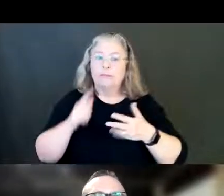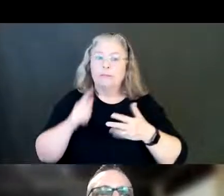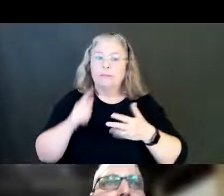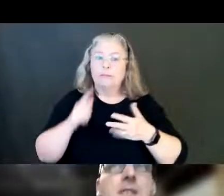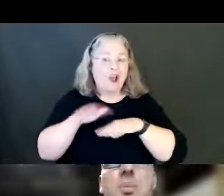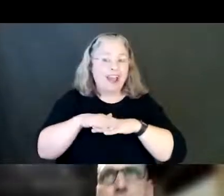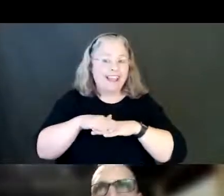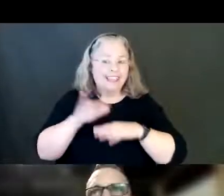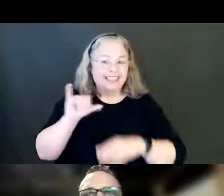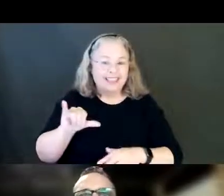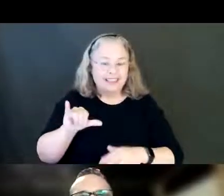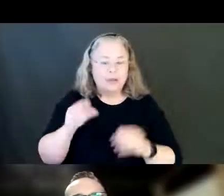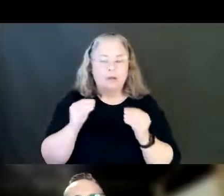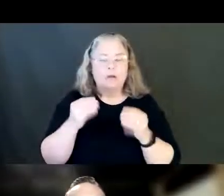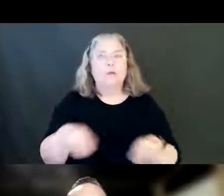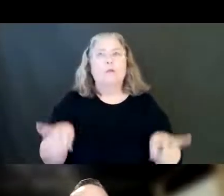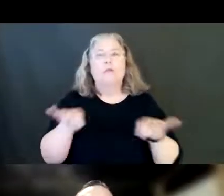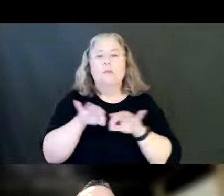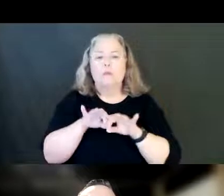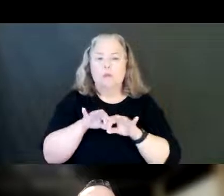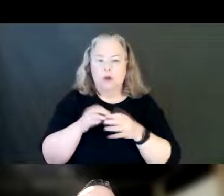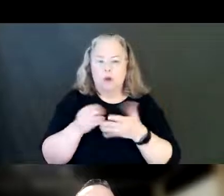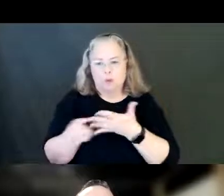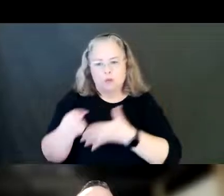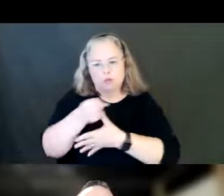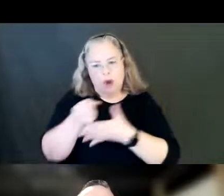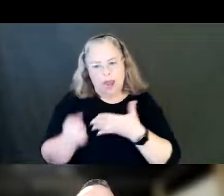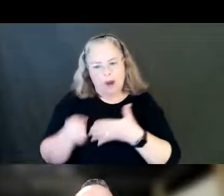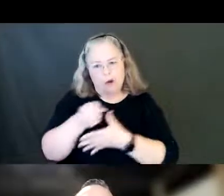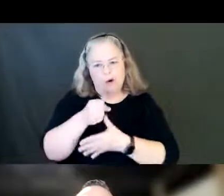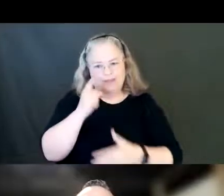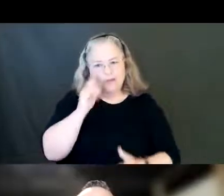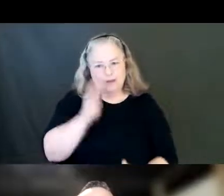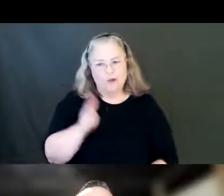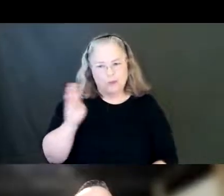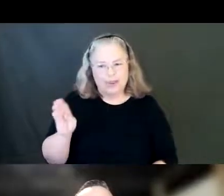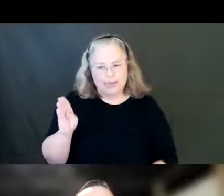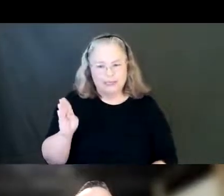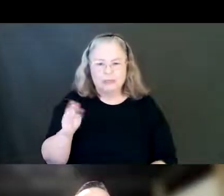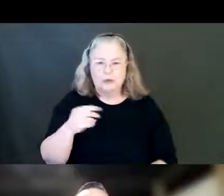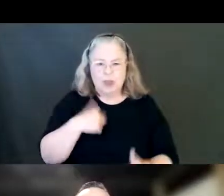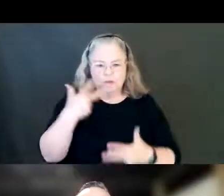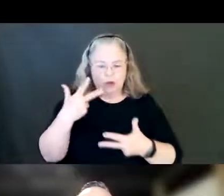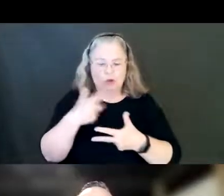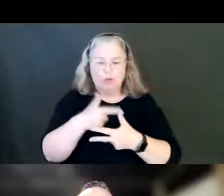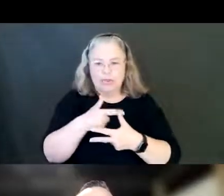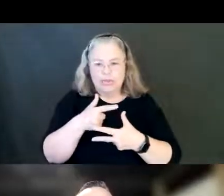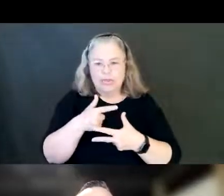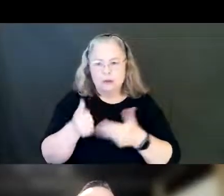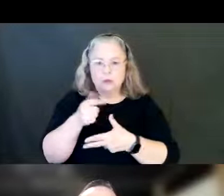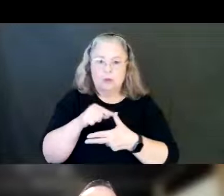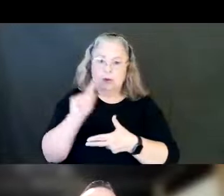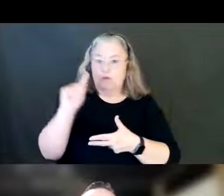that, even more important are the priorities for Brilliant Beginnings. And so we have 3 priorities as well.